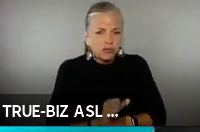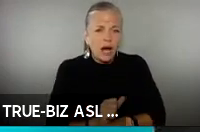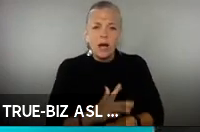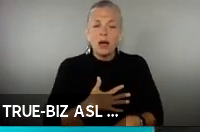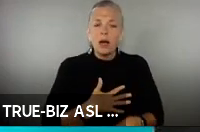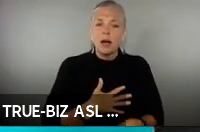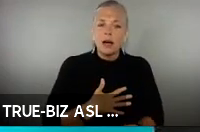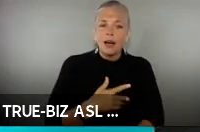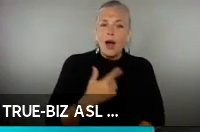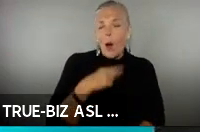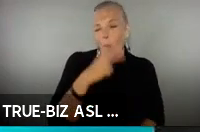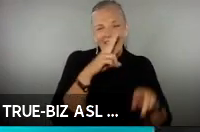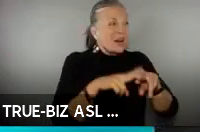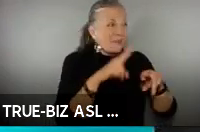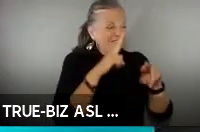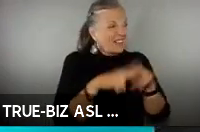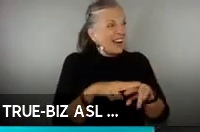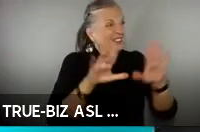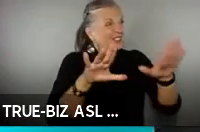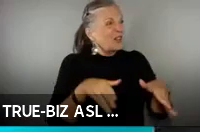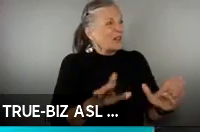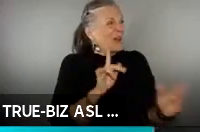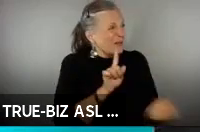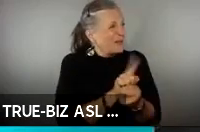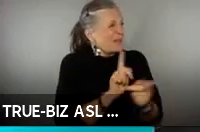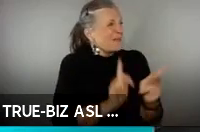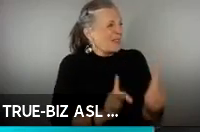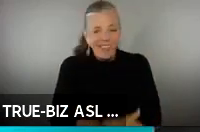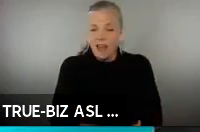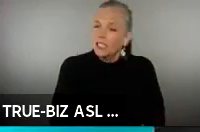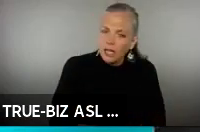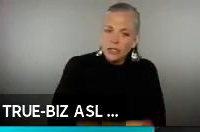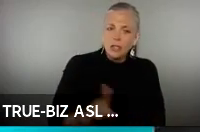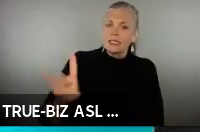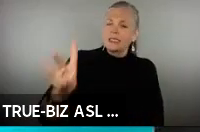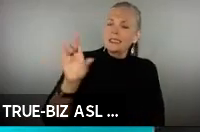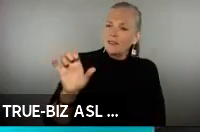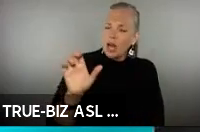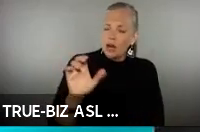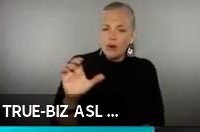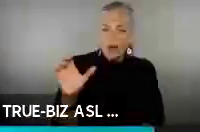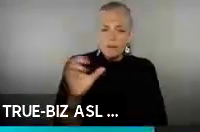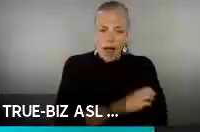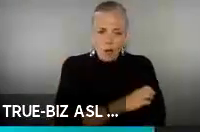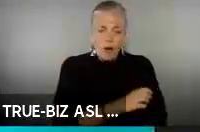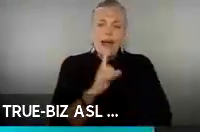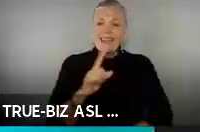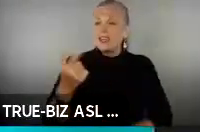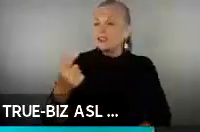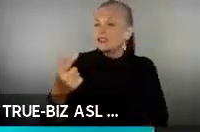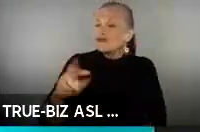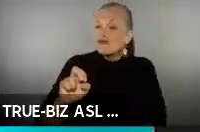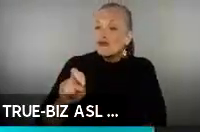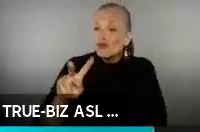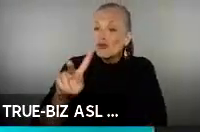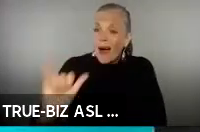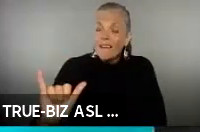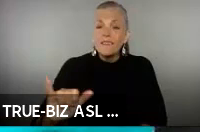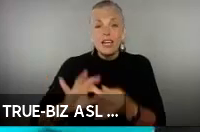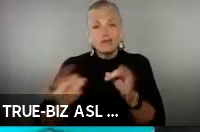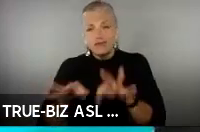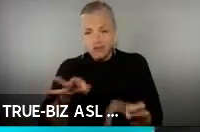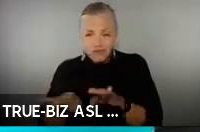Awful bit of fun. Great way to meet. Floating under its own power. This is under gravity's power. Excuse